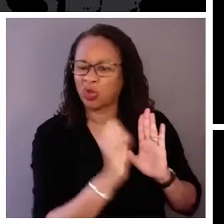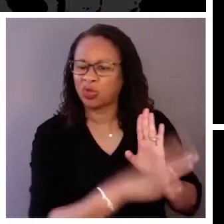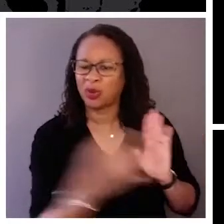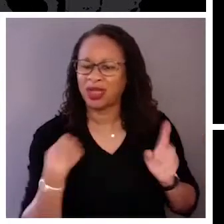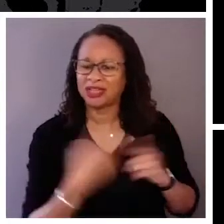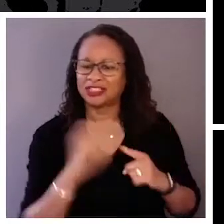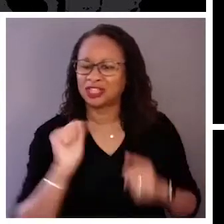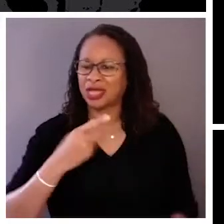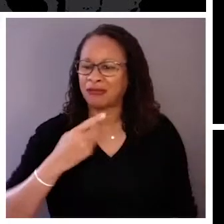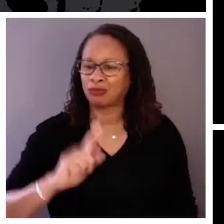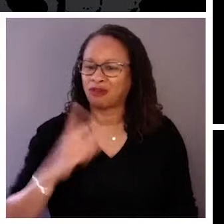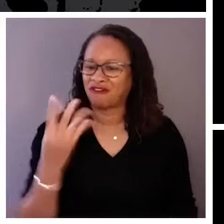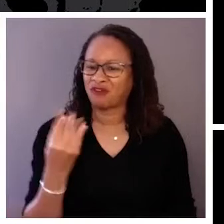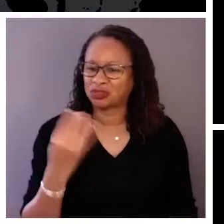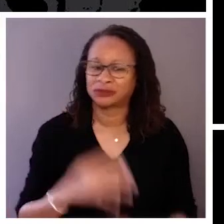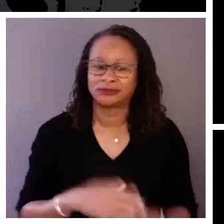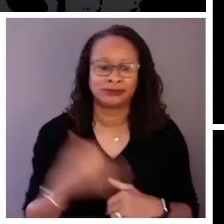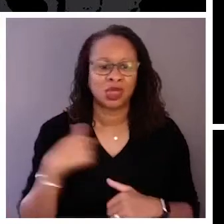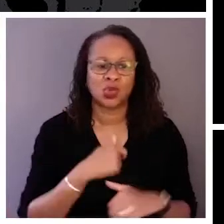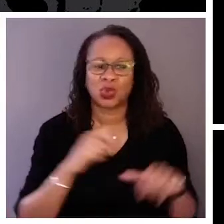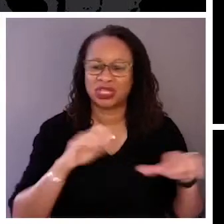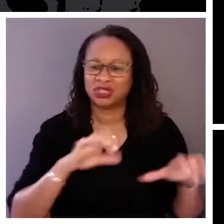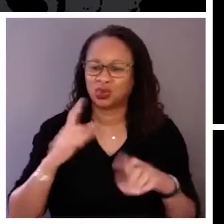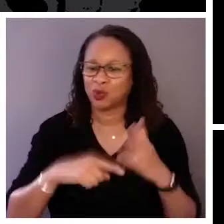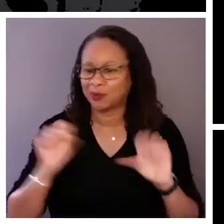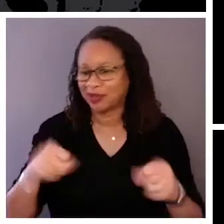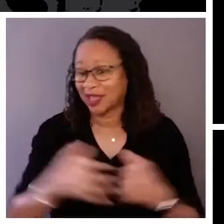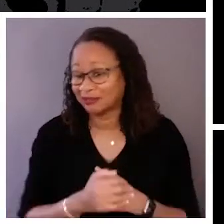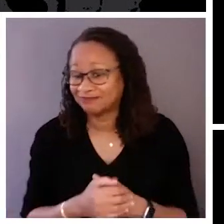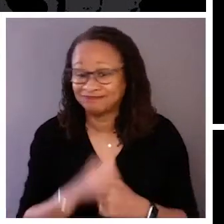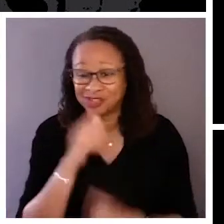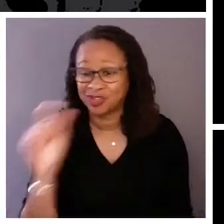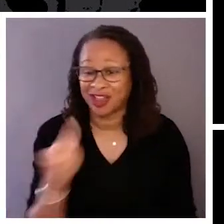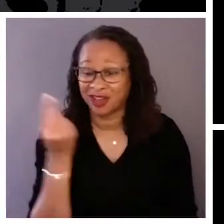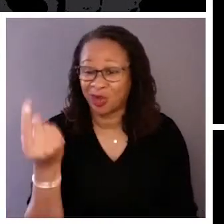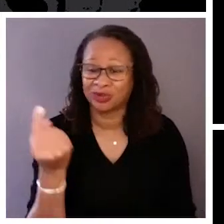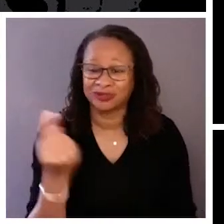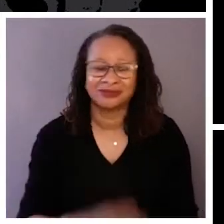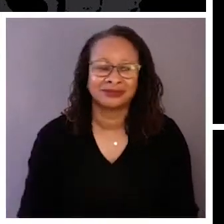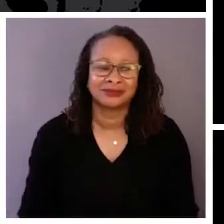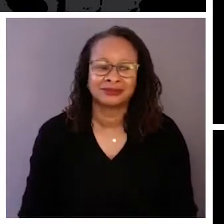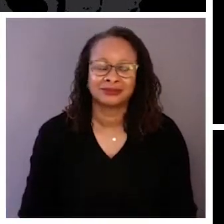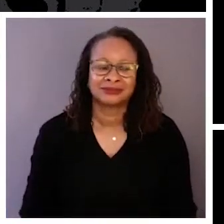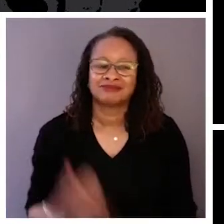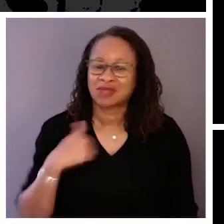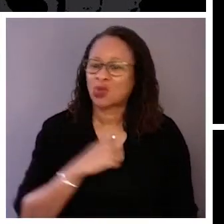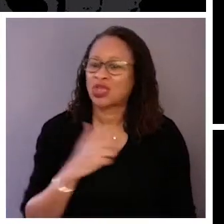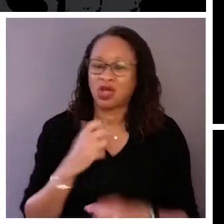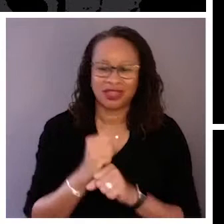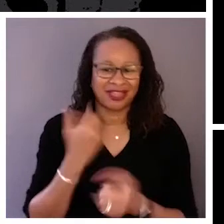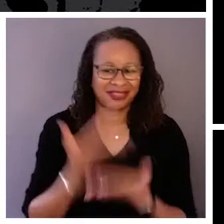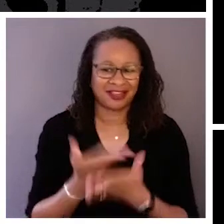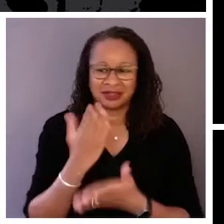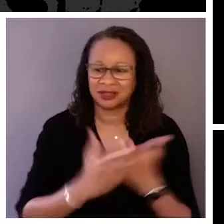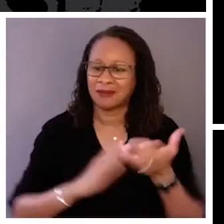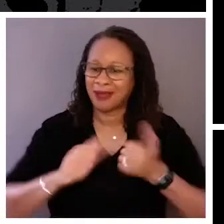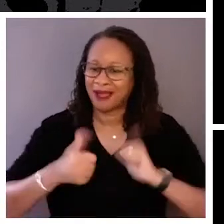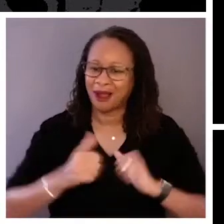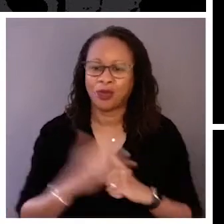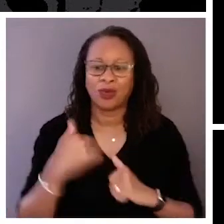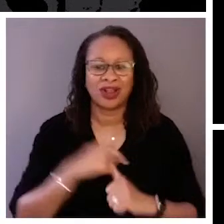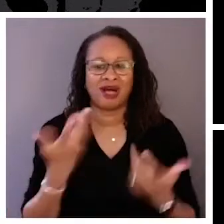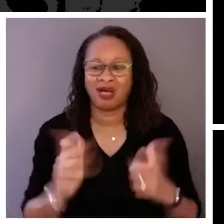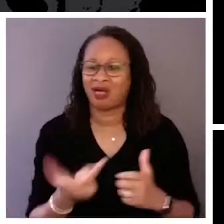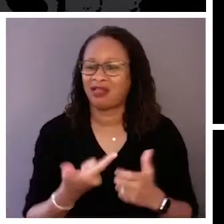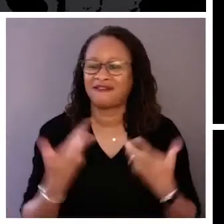Yep. We do what we can. You're not alone. You're not alone. But, we all get there somehow, and we all finish it